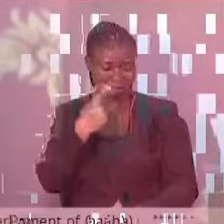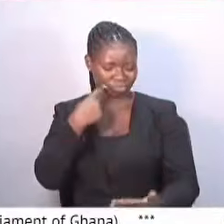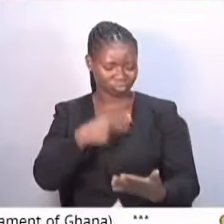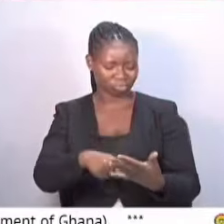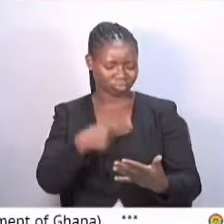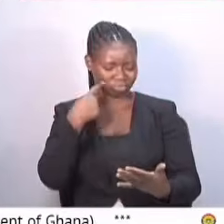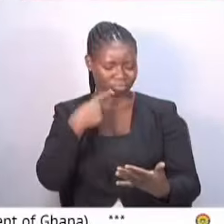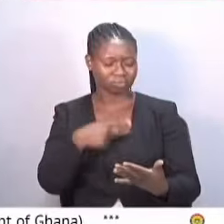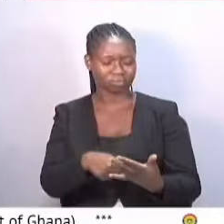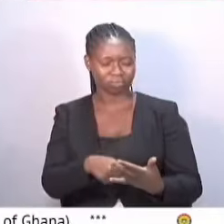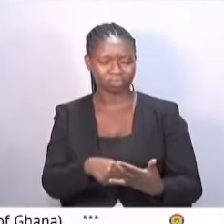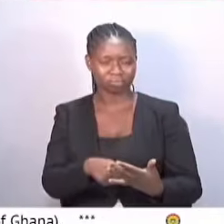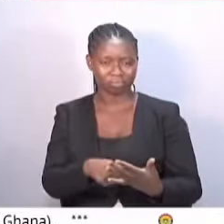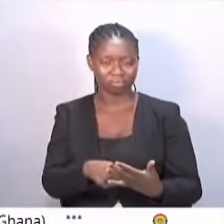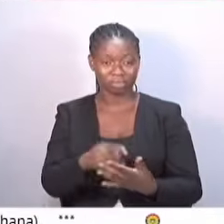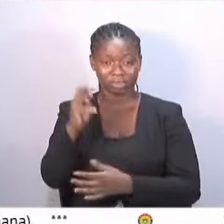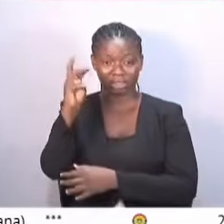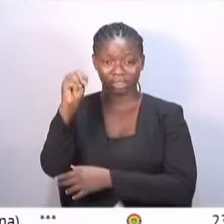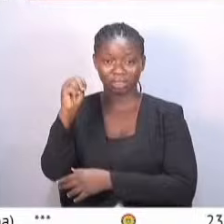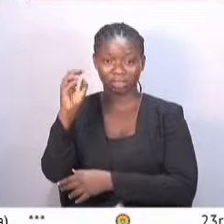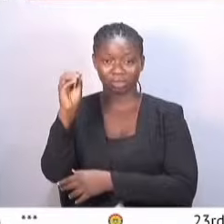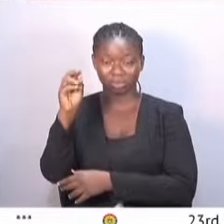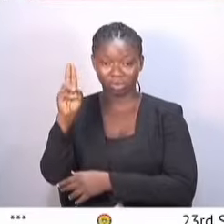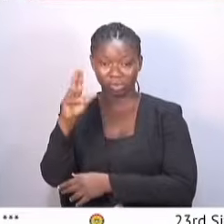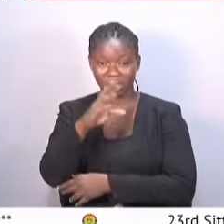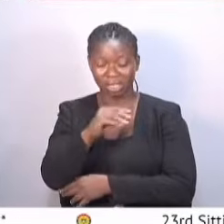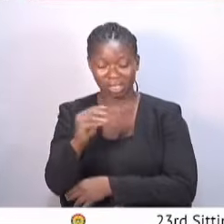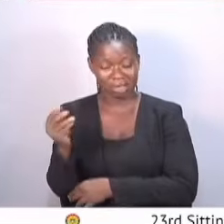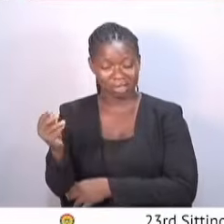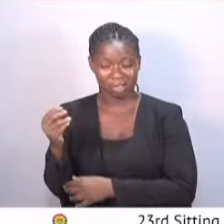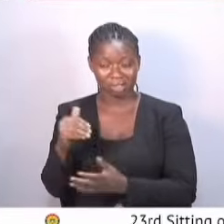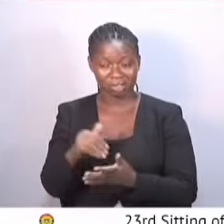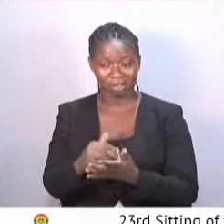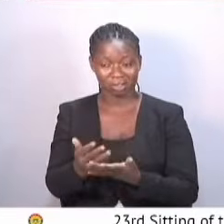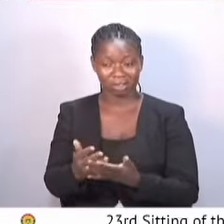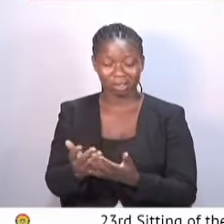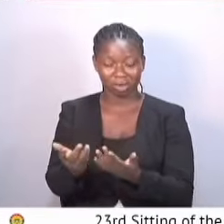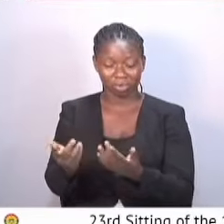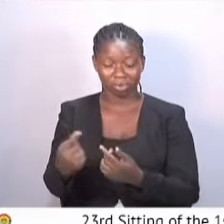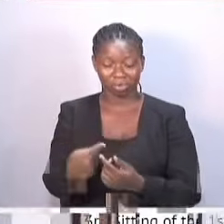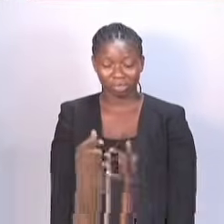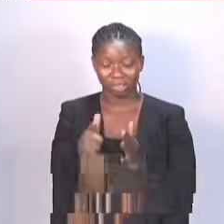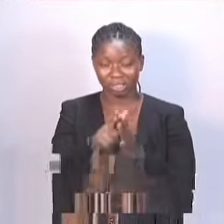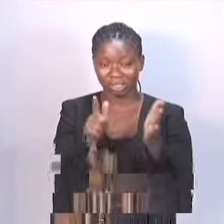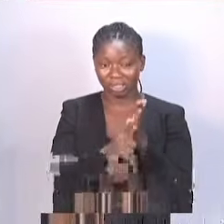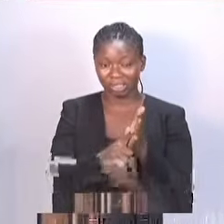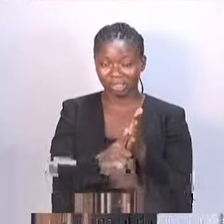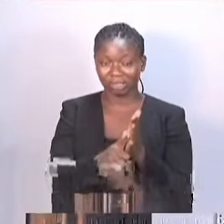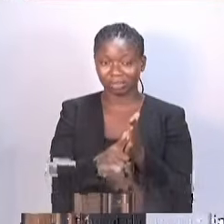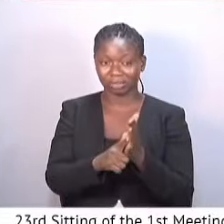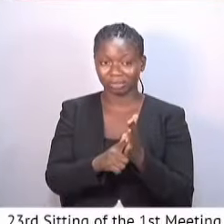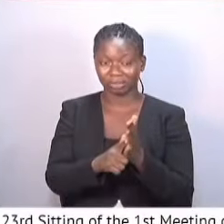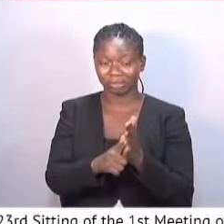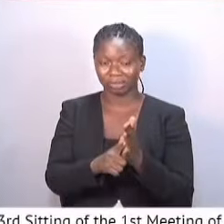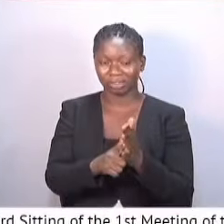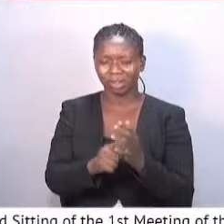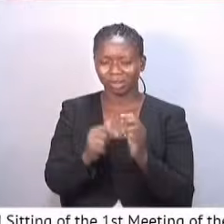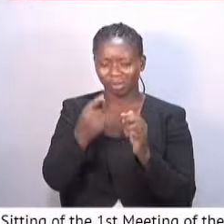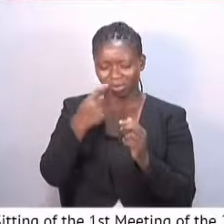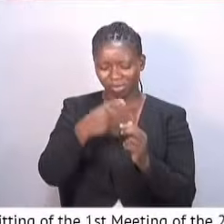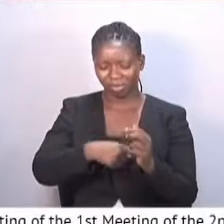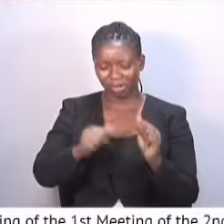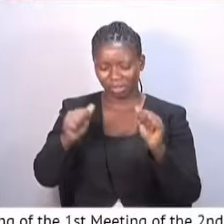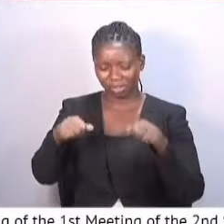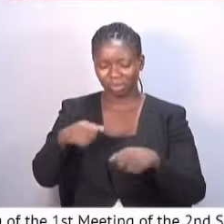reviewed the MOU and came out with the legal opinion. So for us to be able